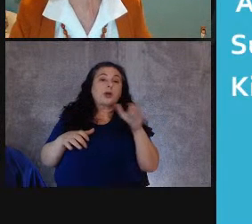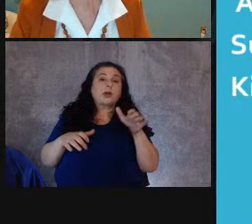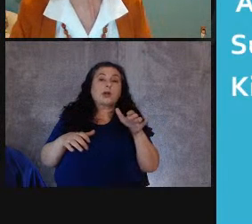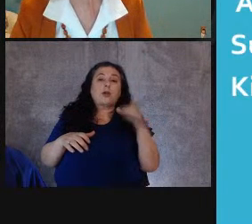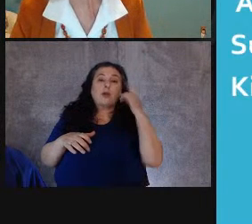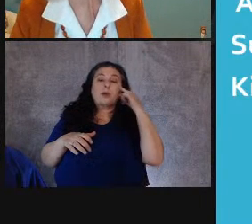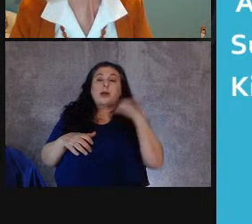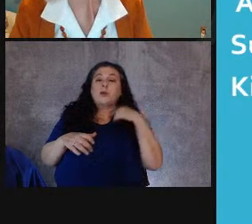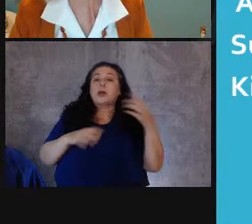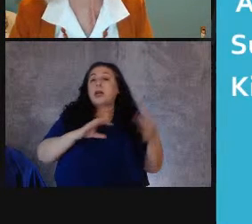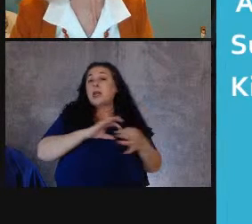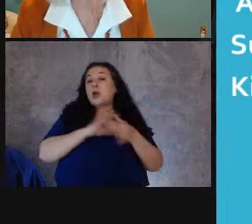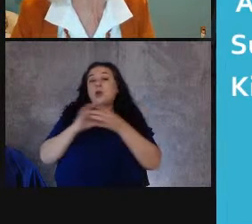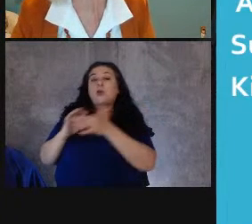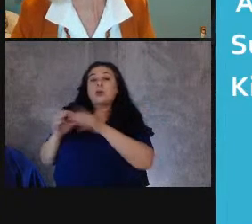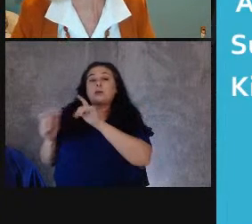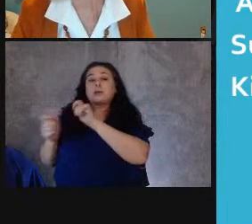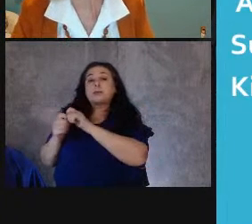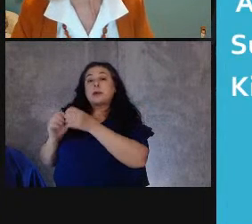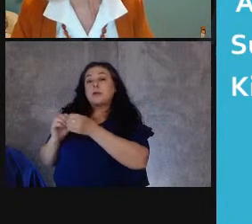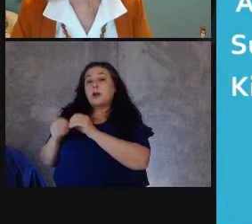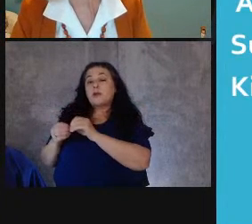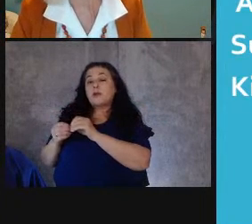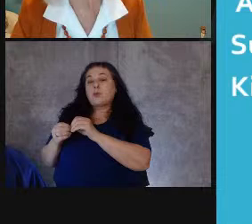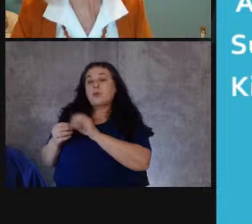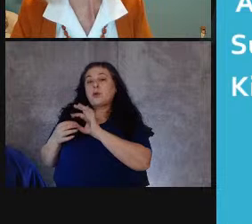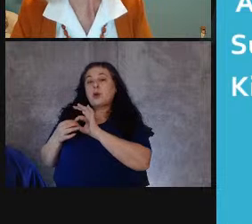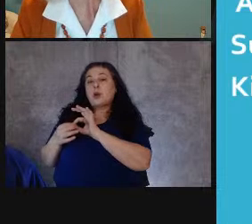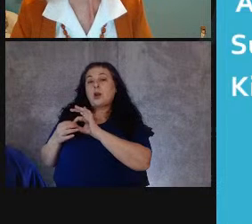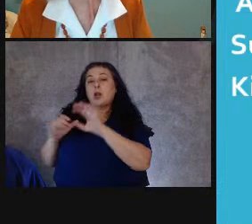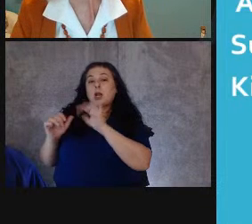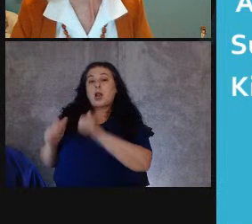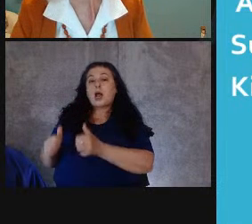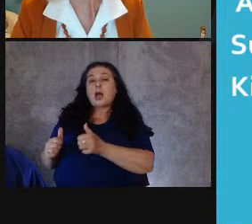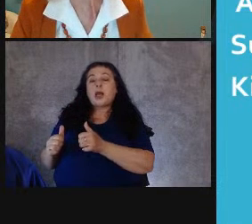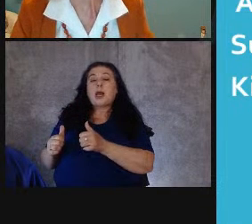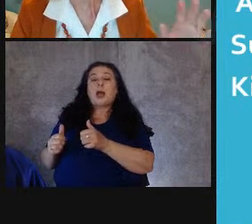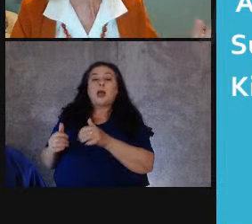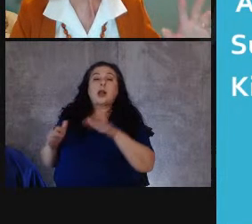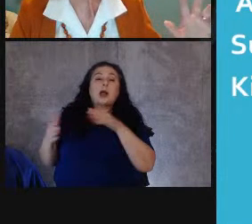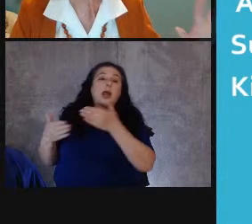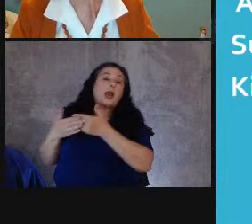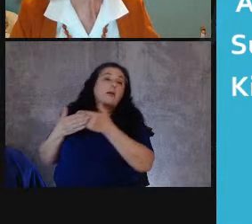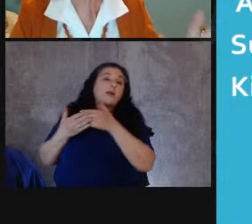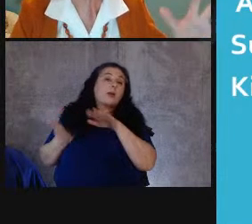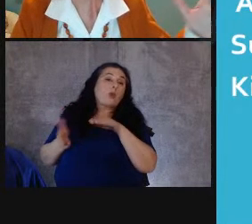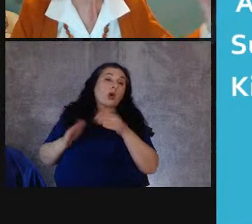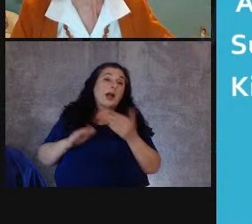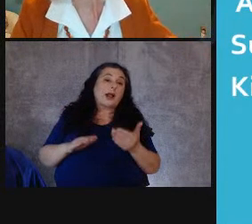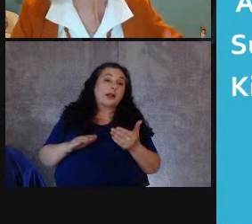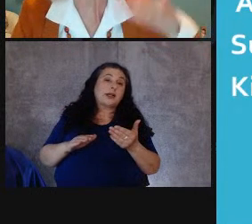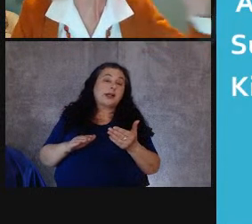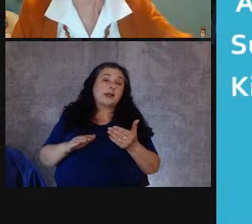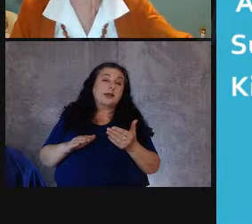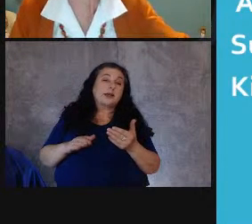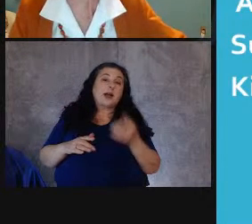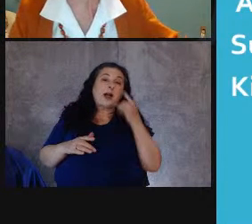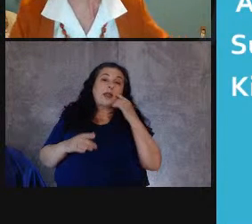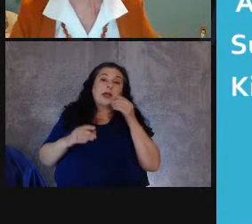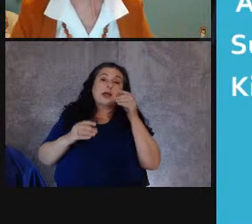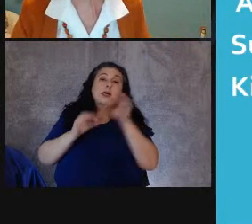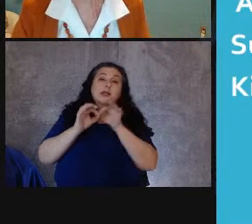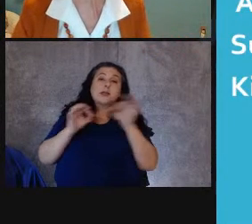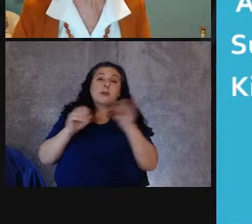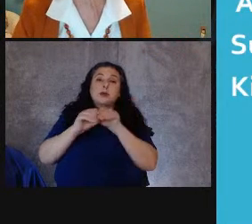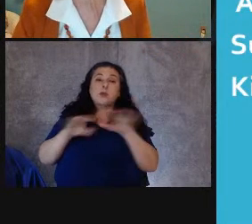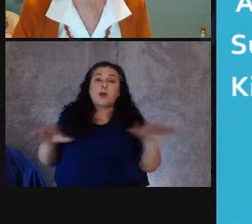correlate that with specific numbers when it comes to a decline in infant mortality, I think simply spreading the idea